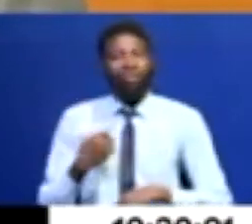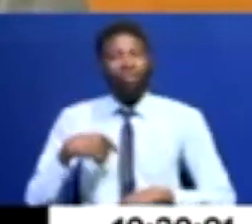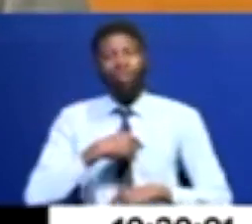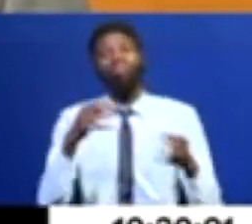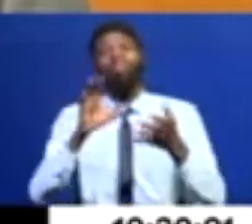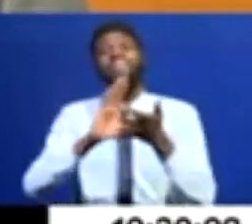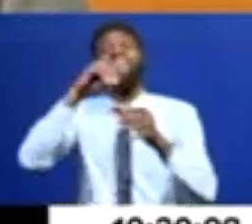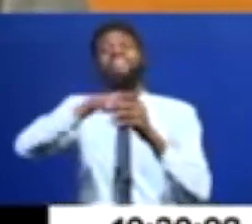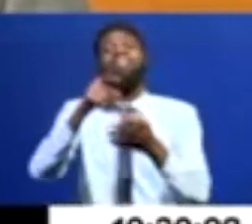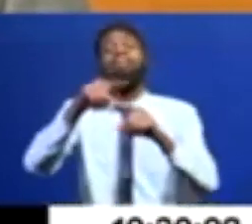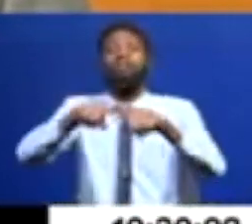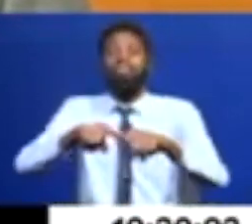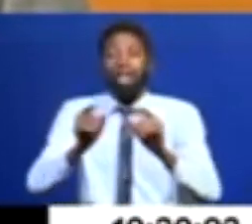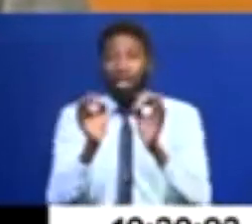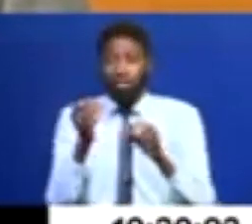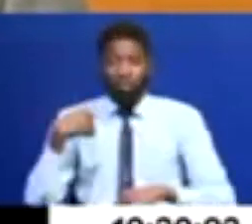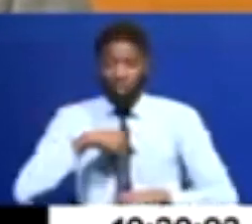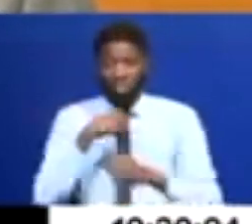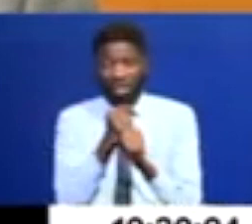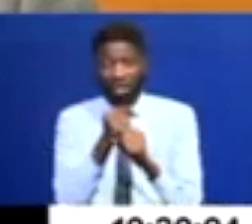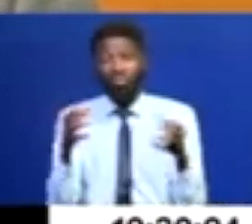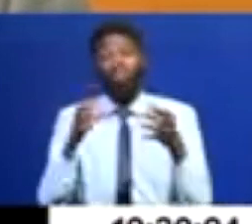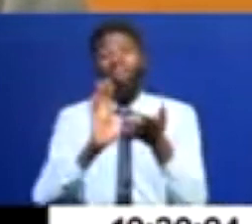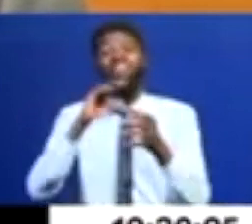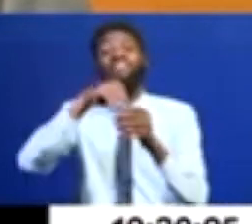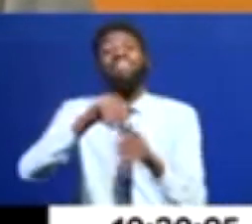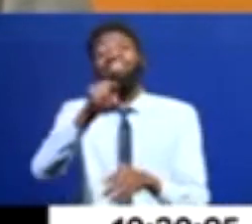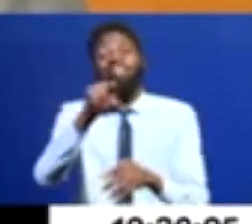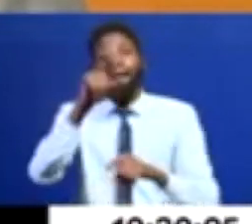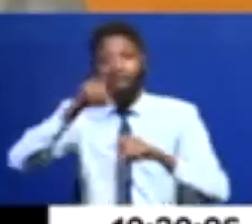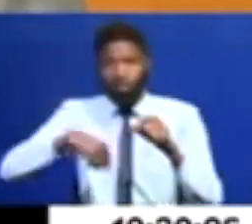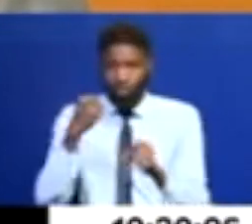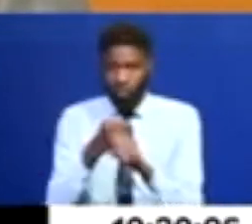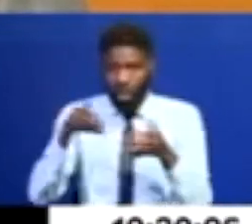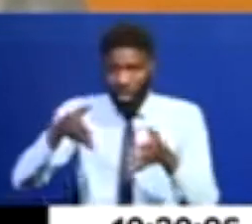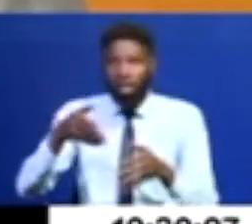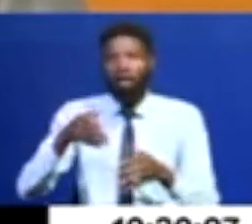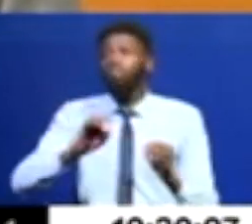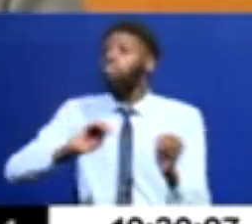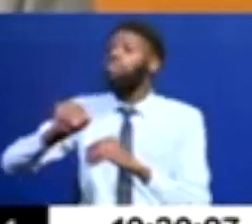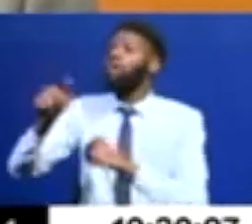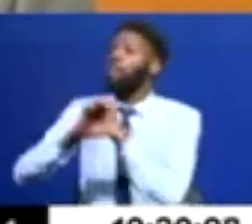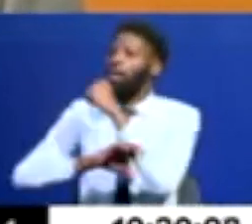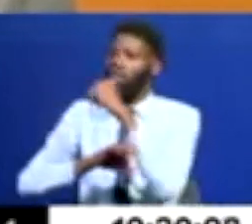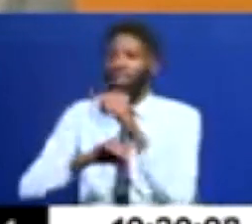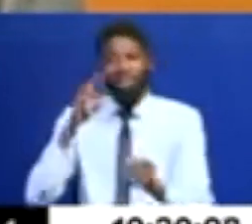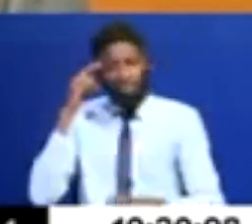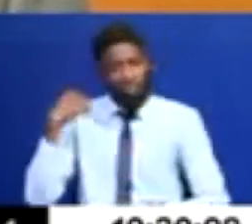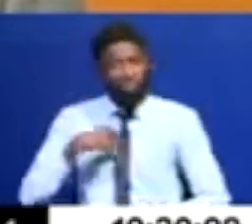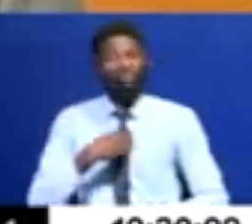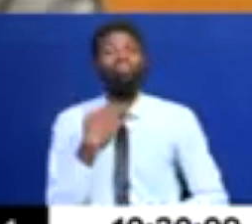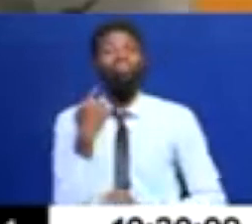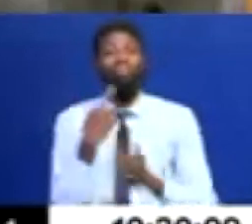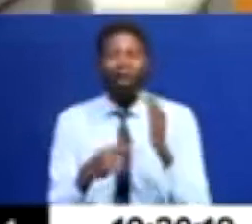make it unfavorable for the investors to do that, they will go next door. And remember, what do we want? We want to grow our economy. We want more foreign currency